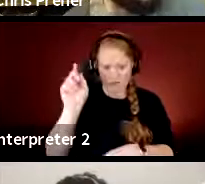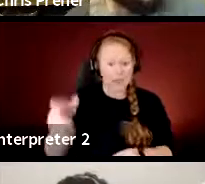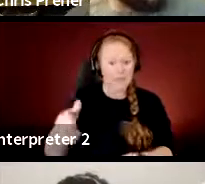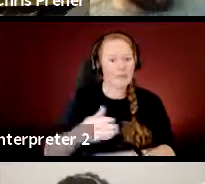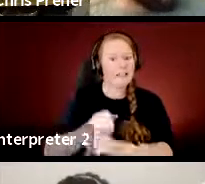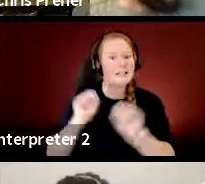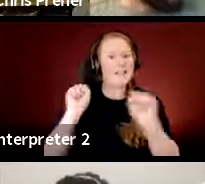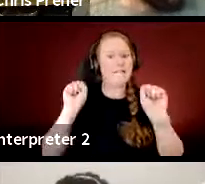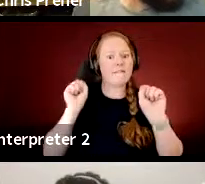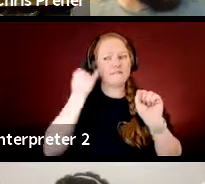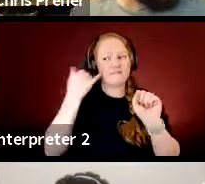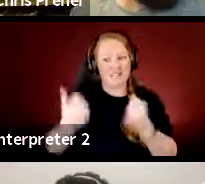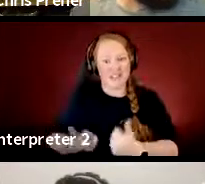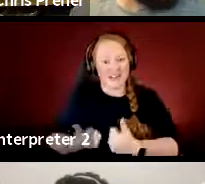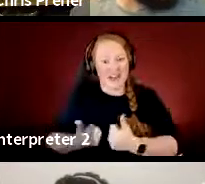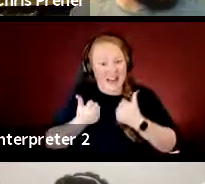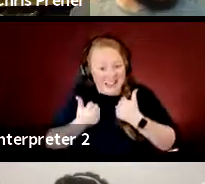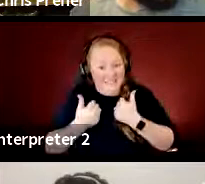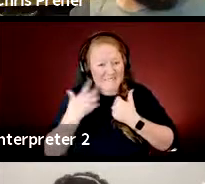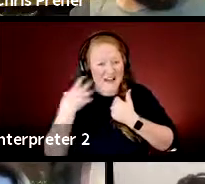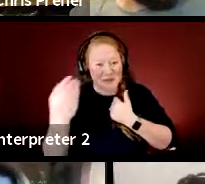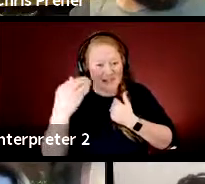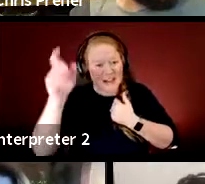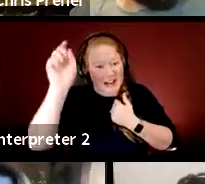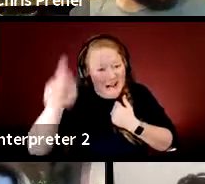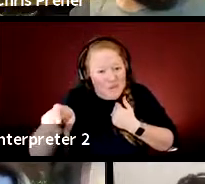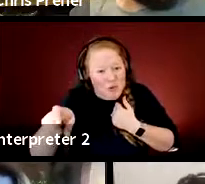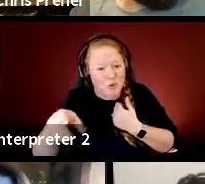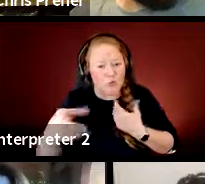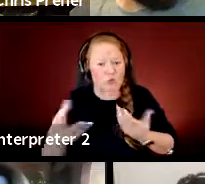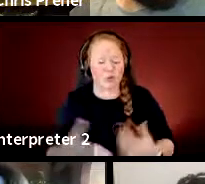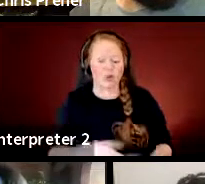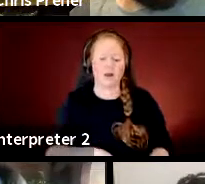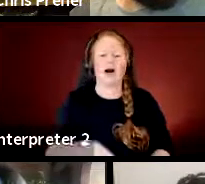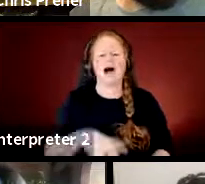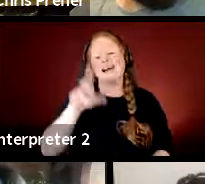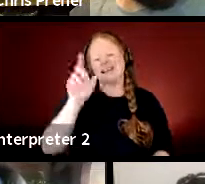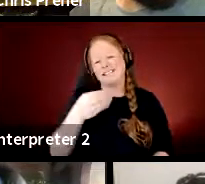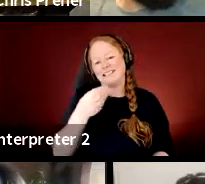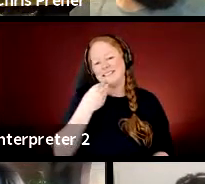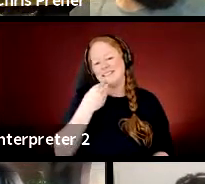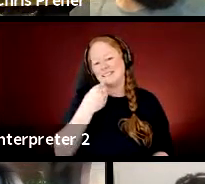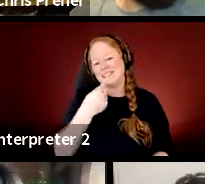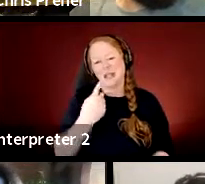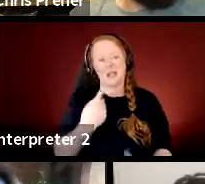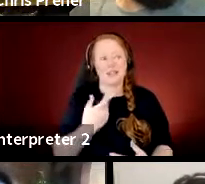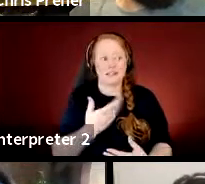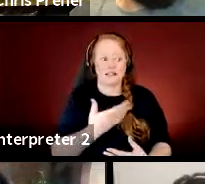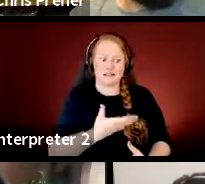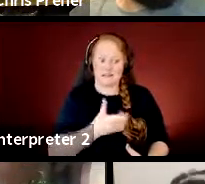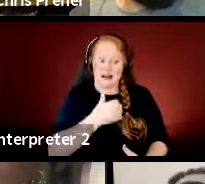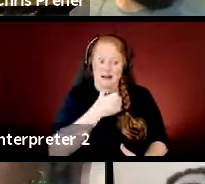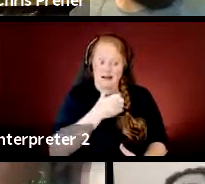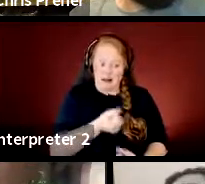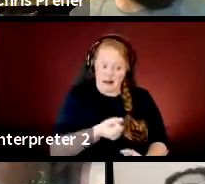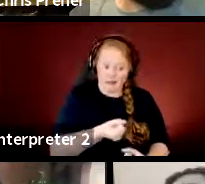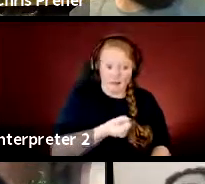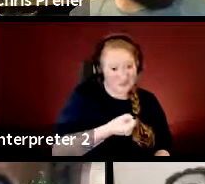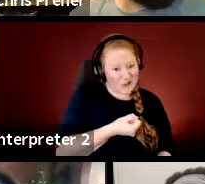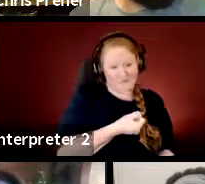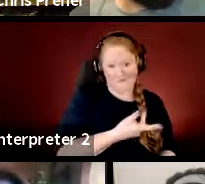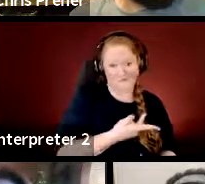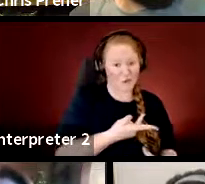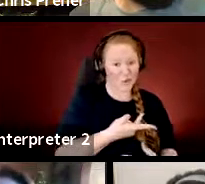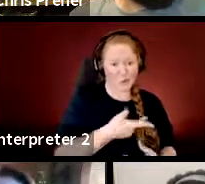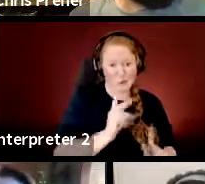to live outside. I do want to say that I think very few people want to live outside. In my experience, that's